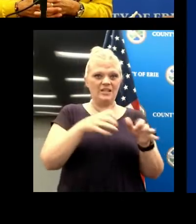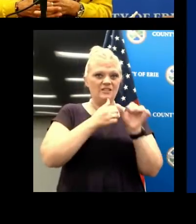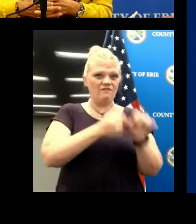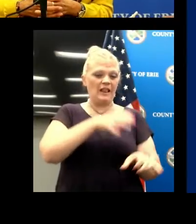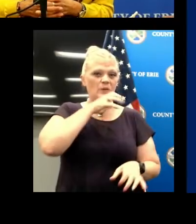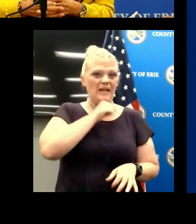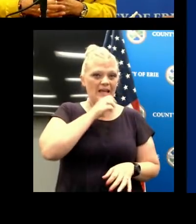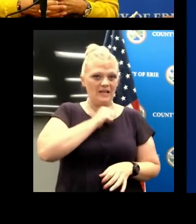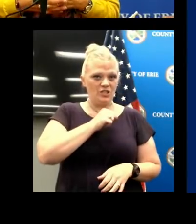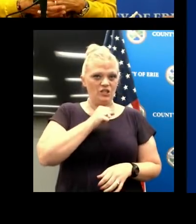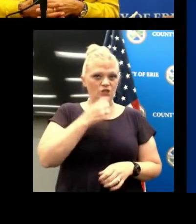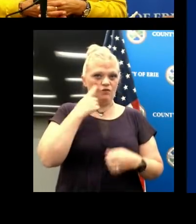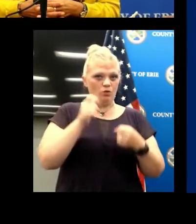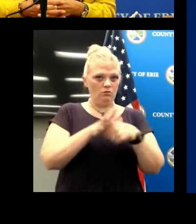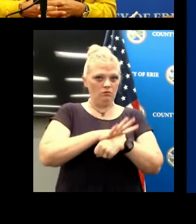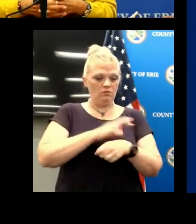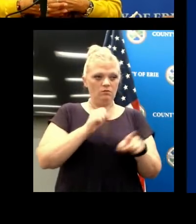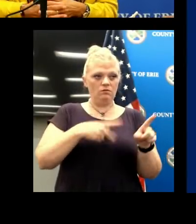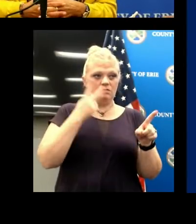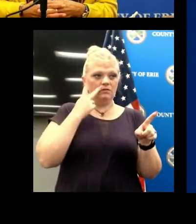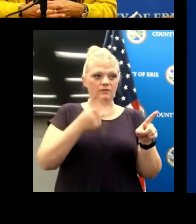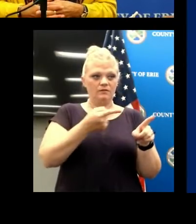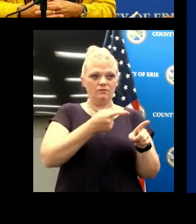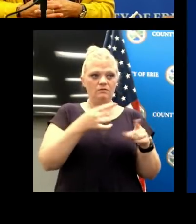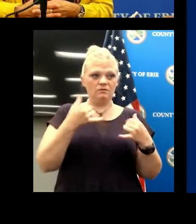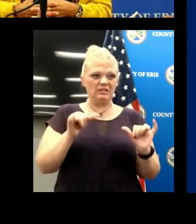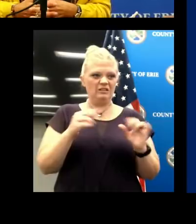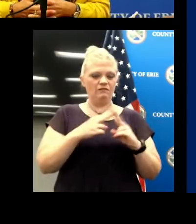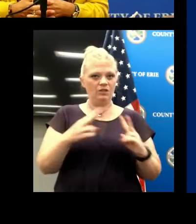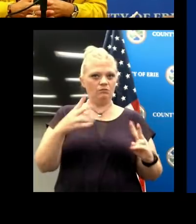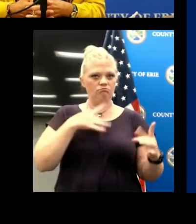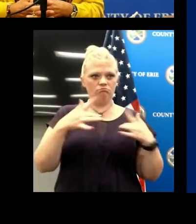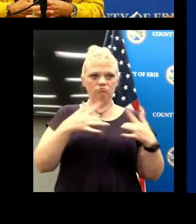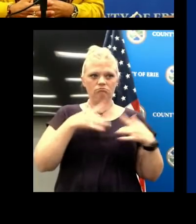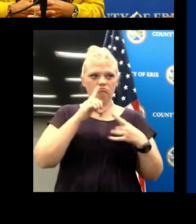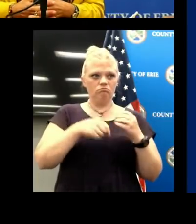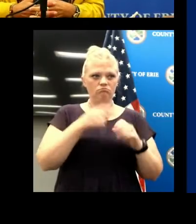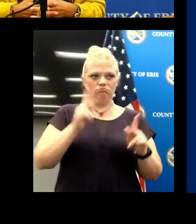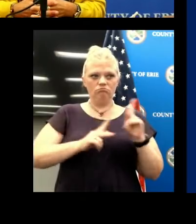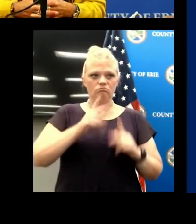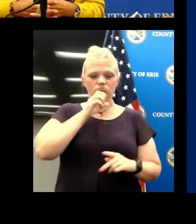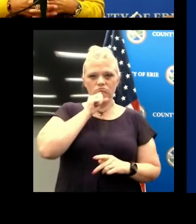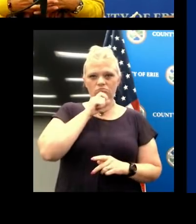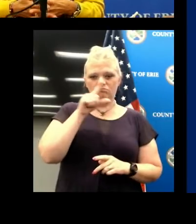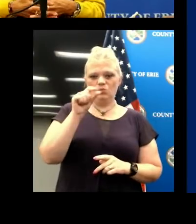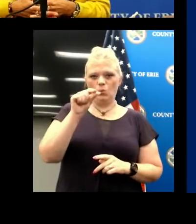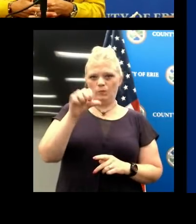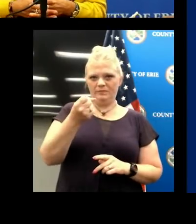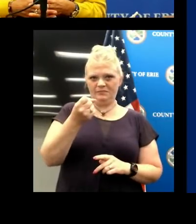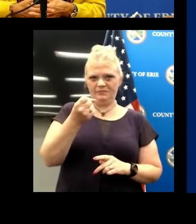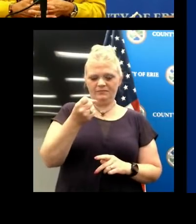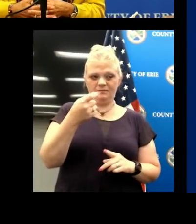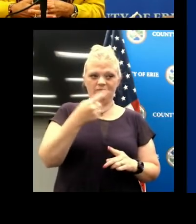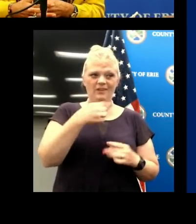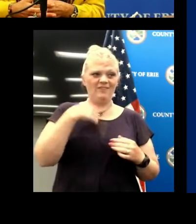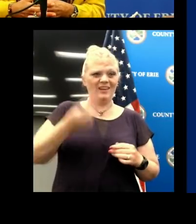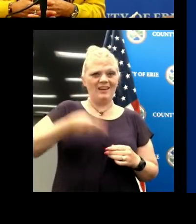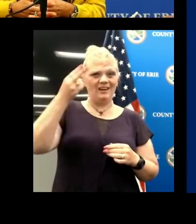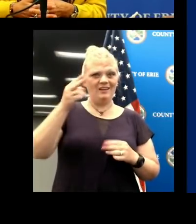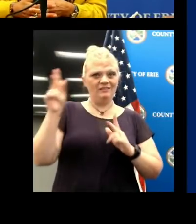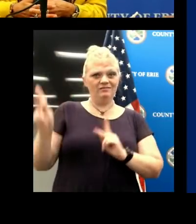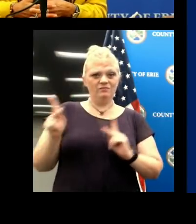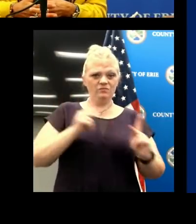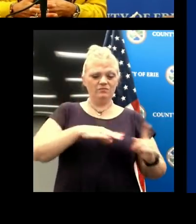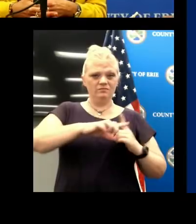for COVID-19. So you can see that we're still very concerned about people in their 20s. They constitute the highest proportion